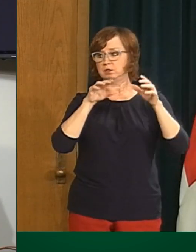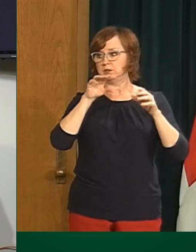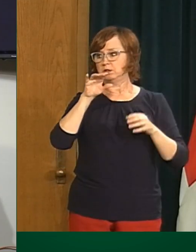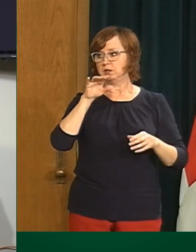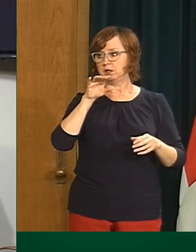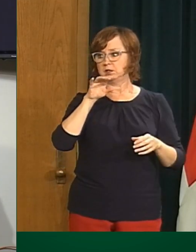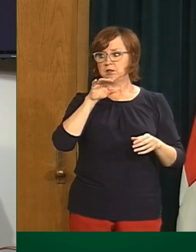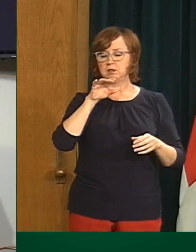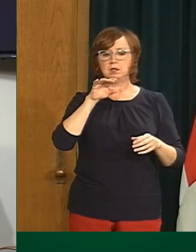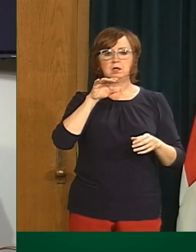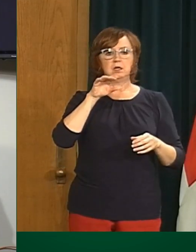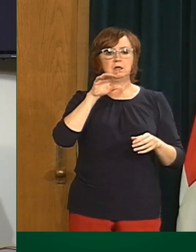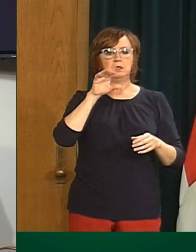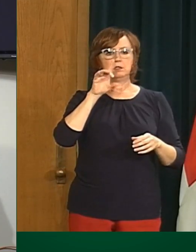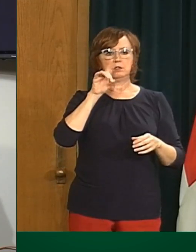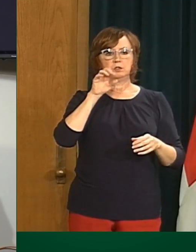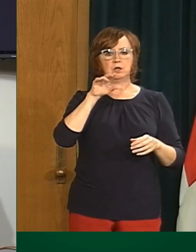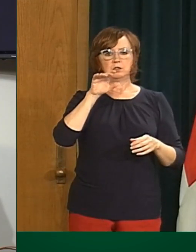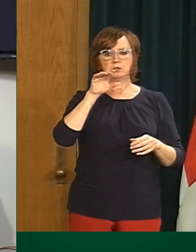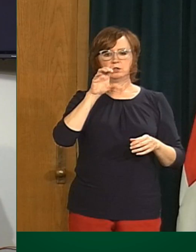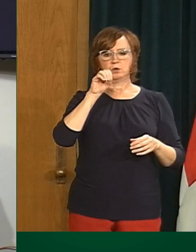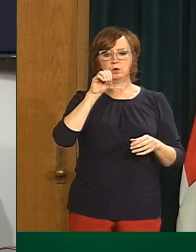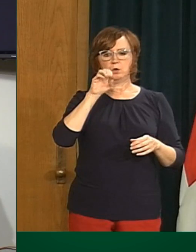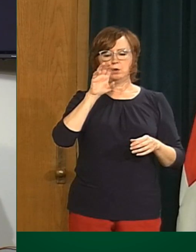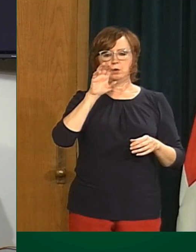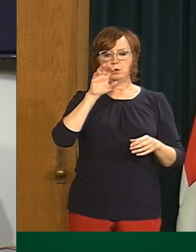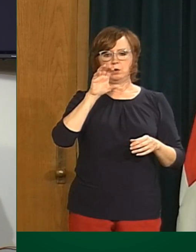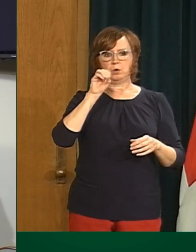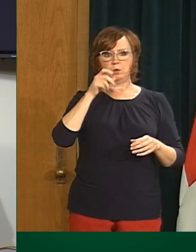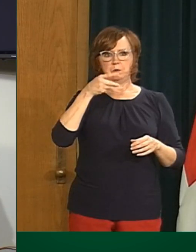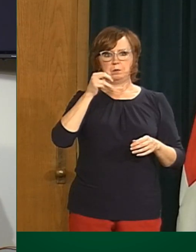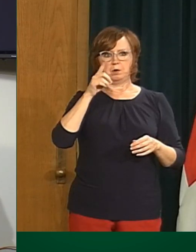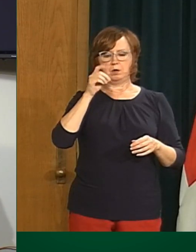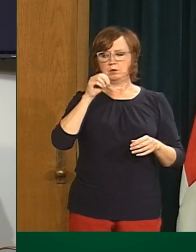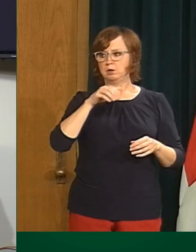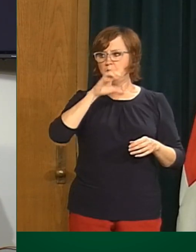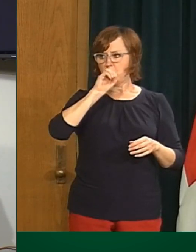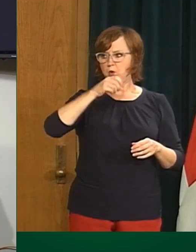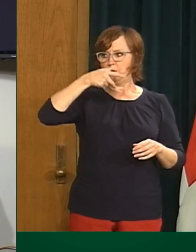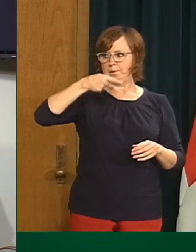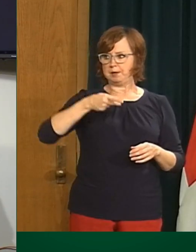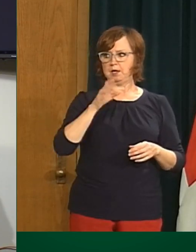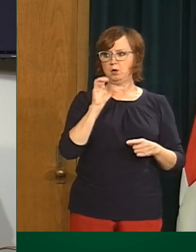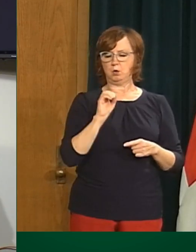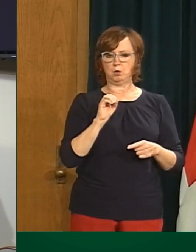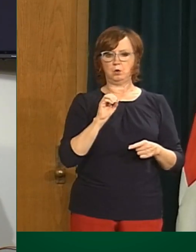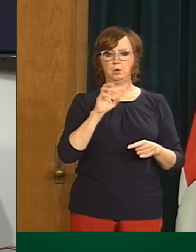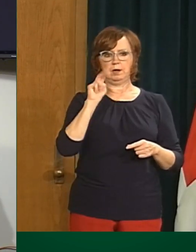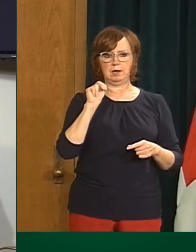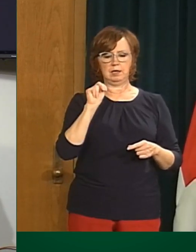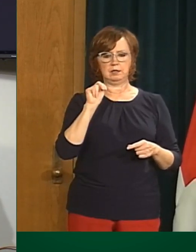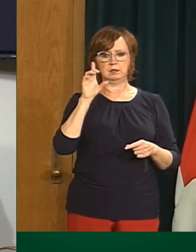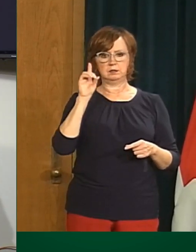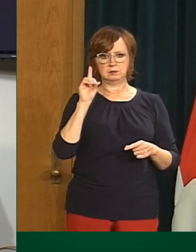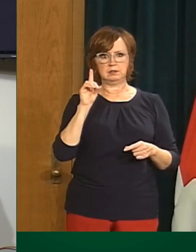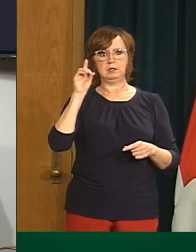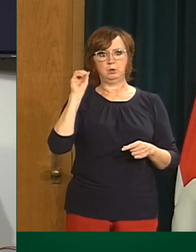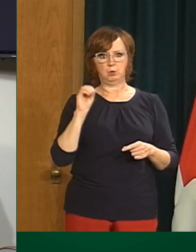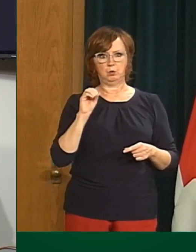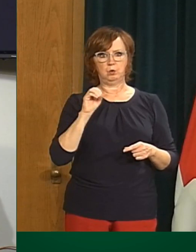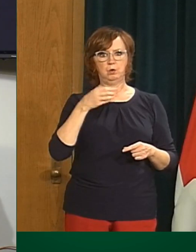John Mark Opondo. Spelling of the last name is Opondo.